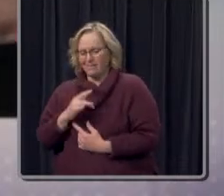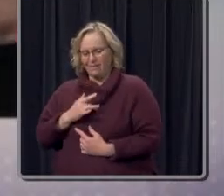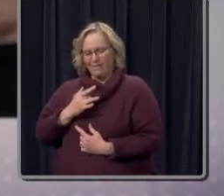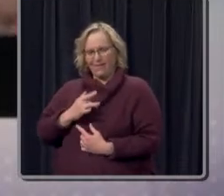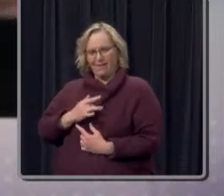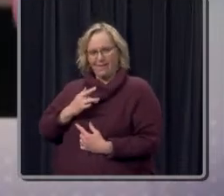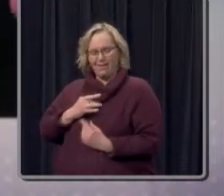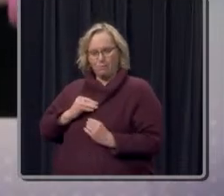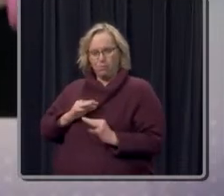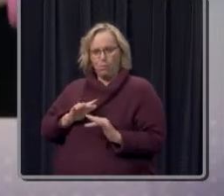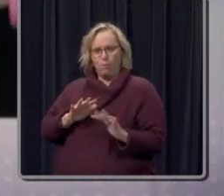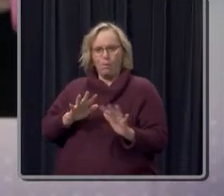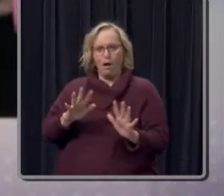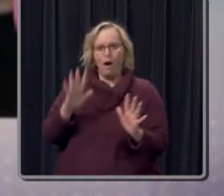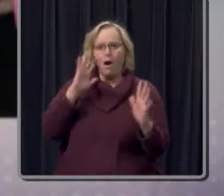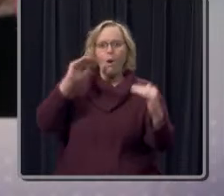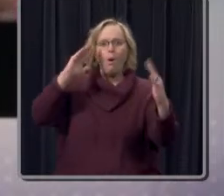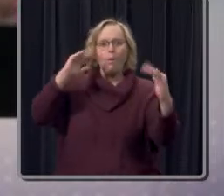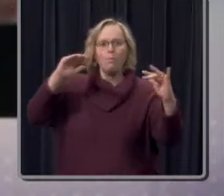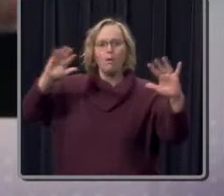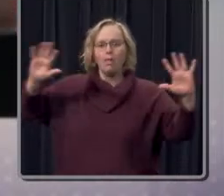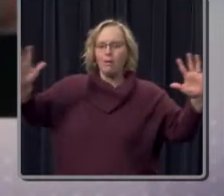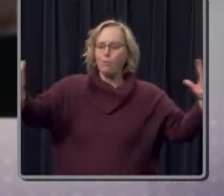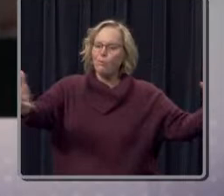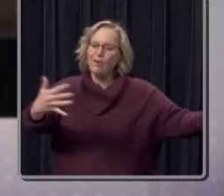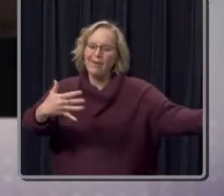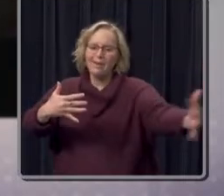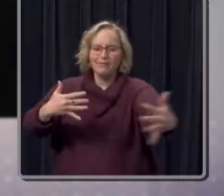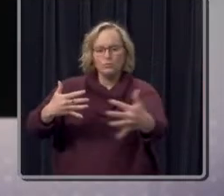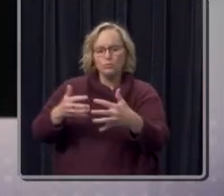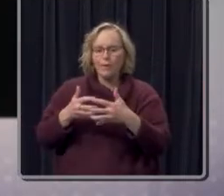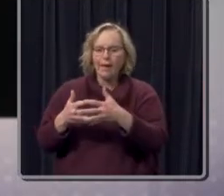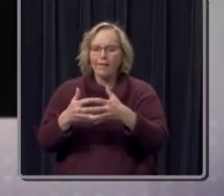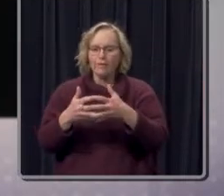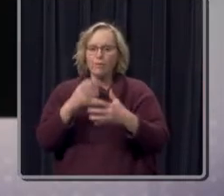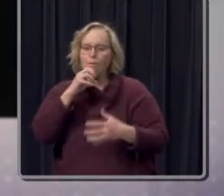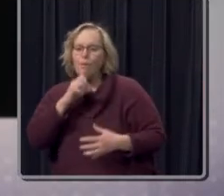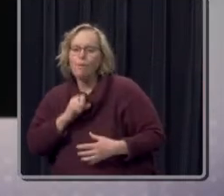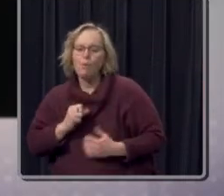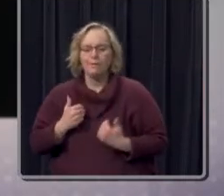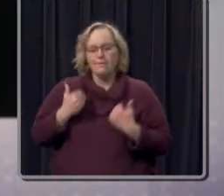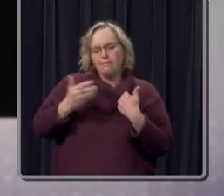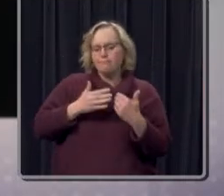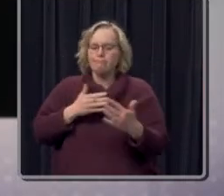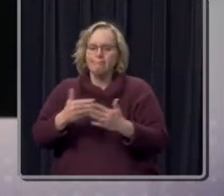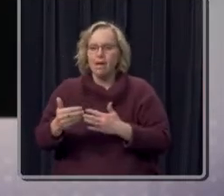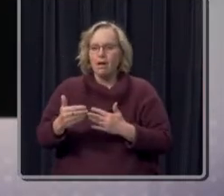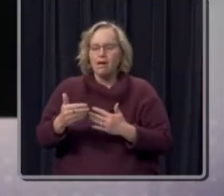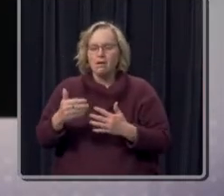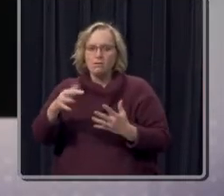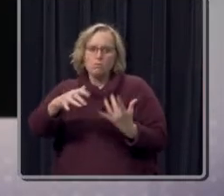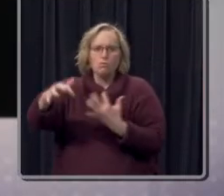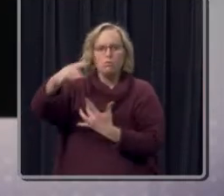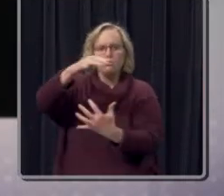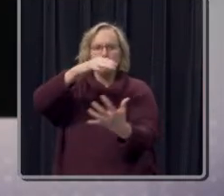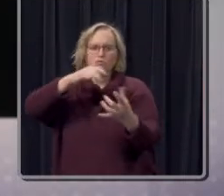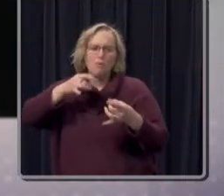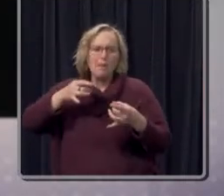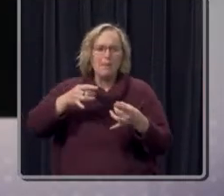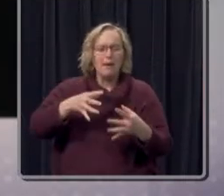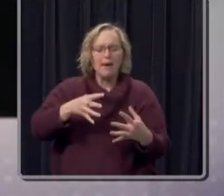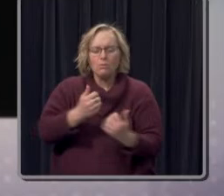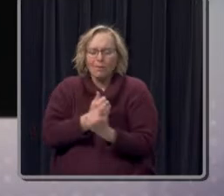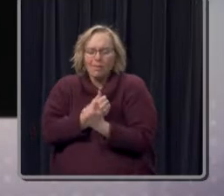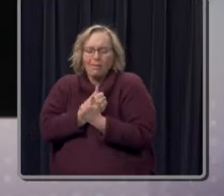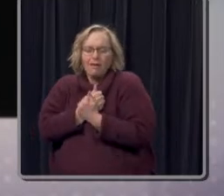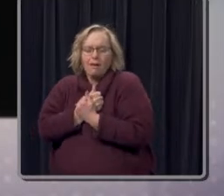hope, a feeling that brings us together, the young and the old. So we should love through the storm, and we should love through the snow. We